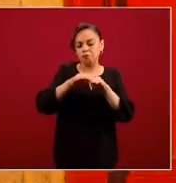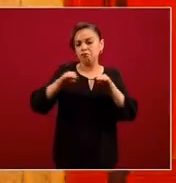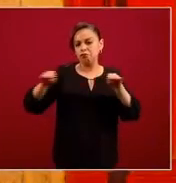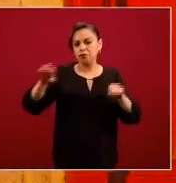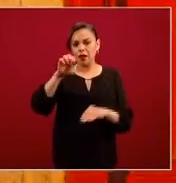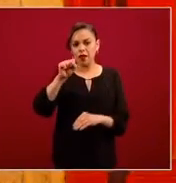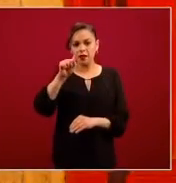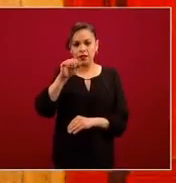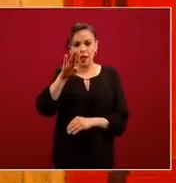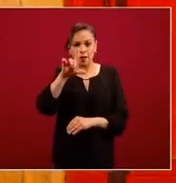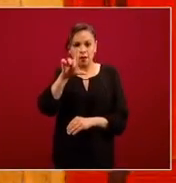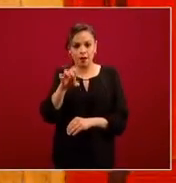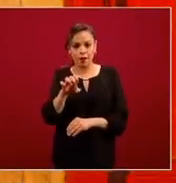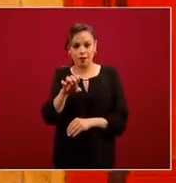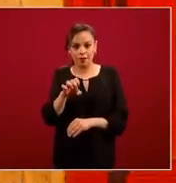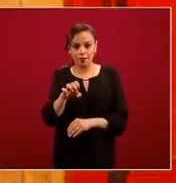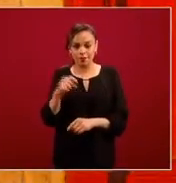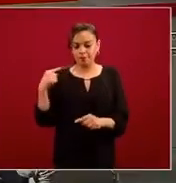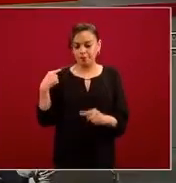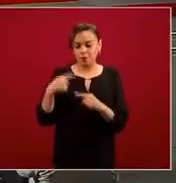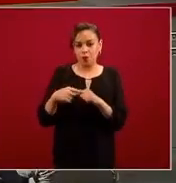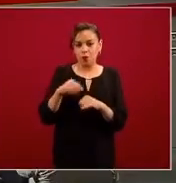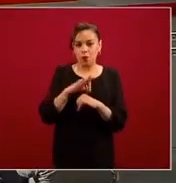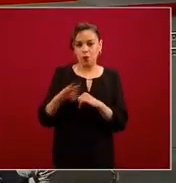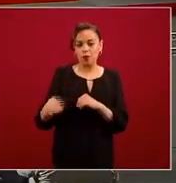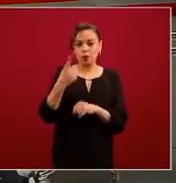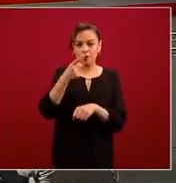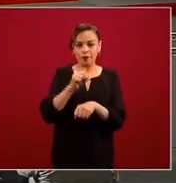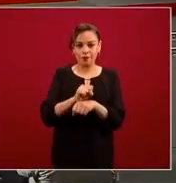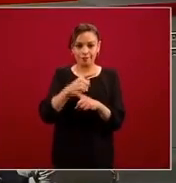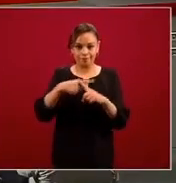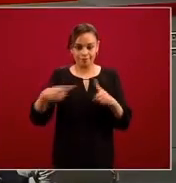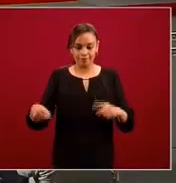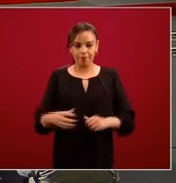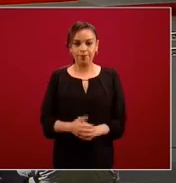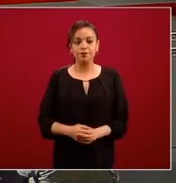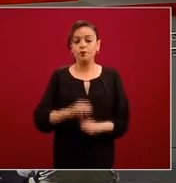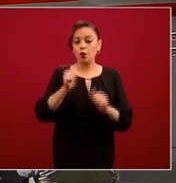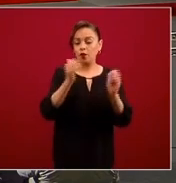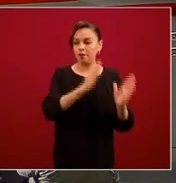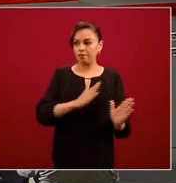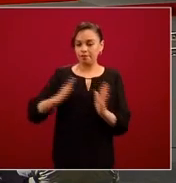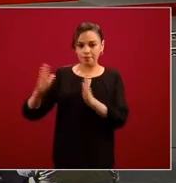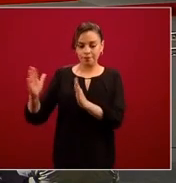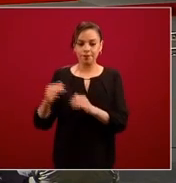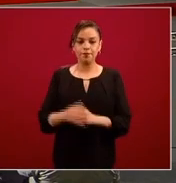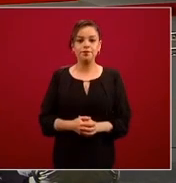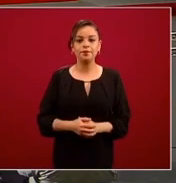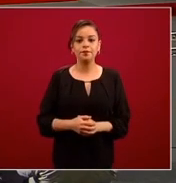And we've seen a stable trend, the accumulation of these cases.